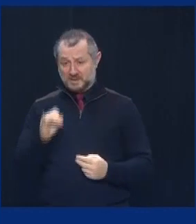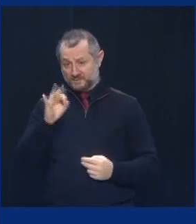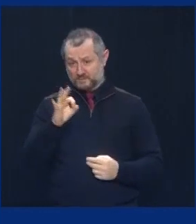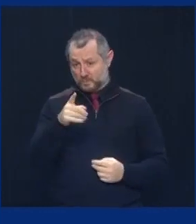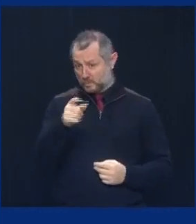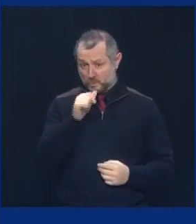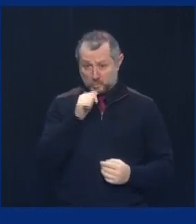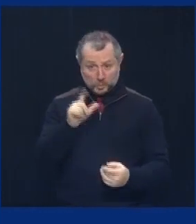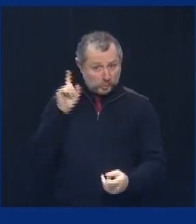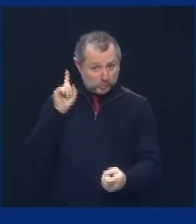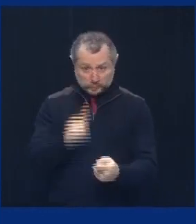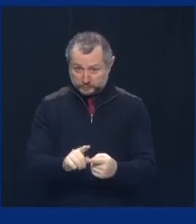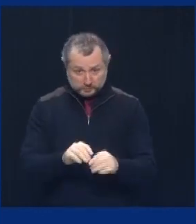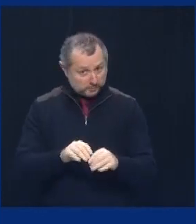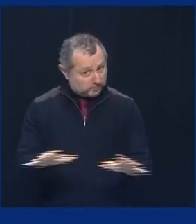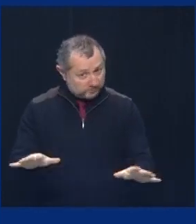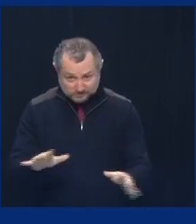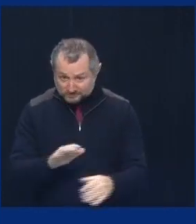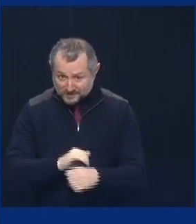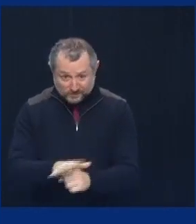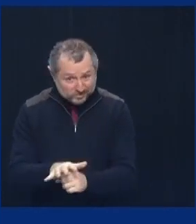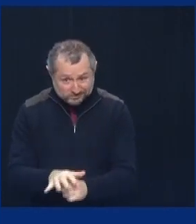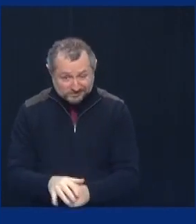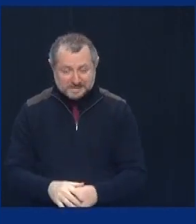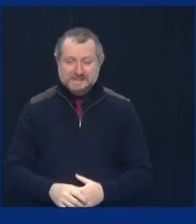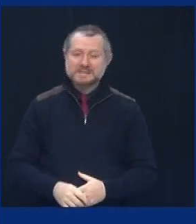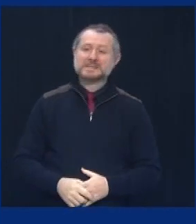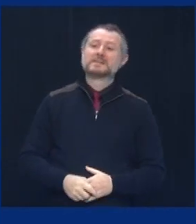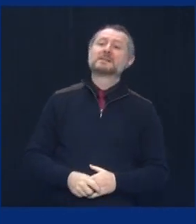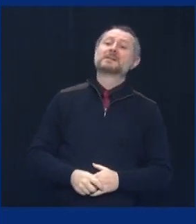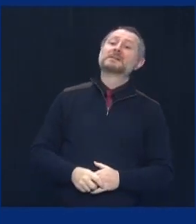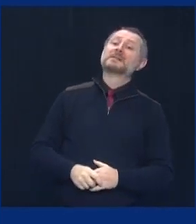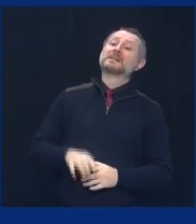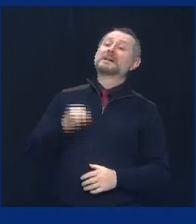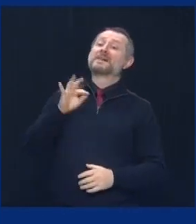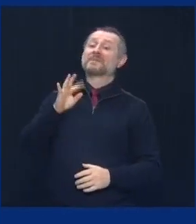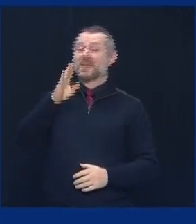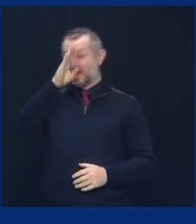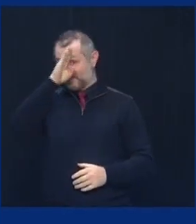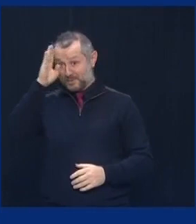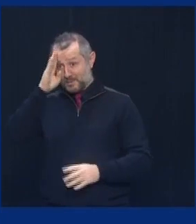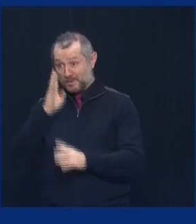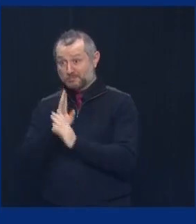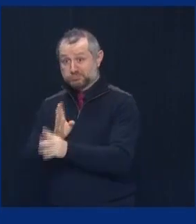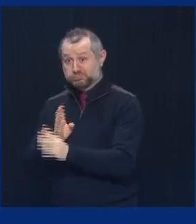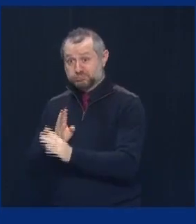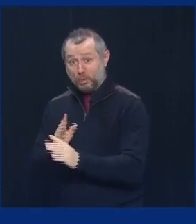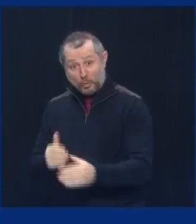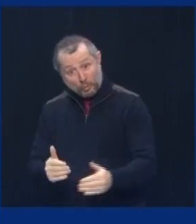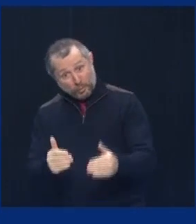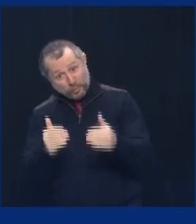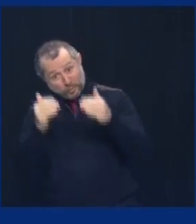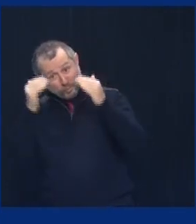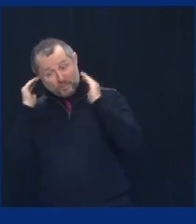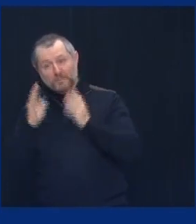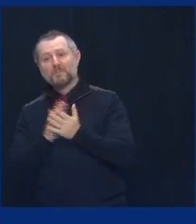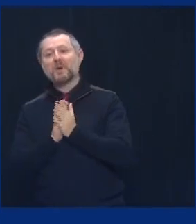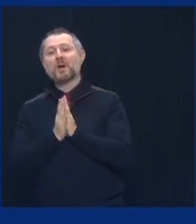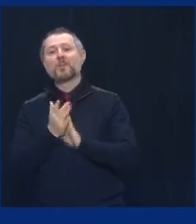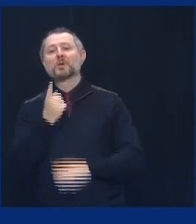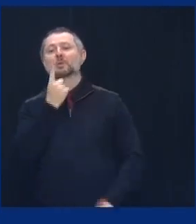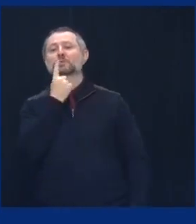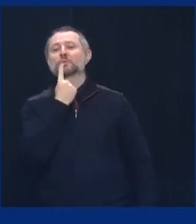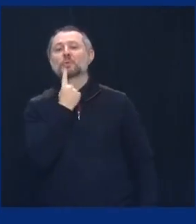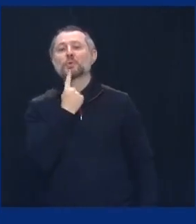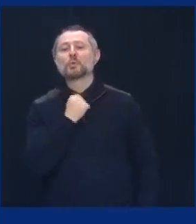spread and we overwhelm the hospital system, we get to a red zone, which if you look at